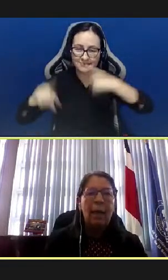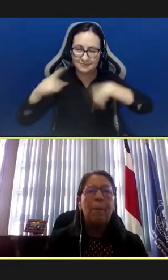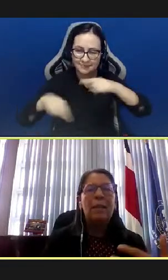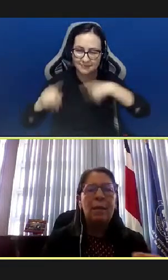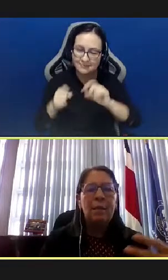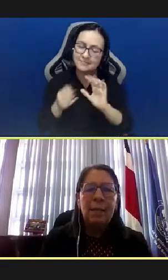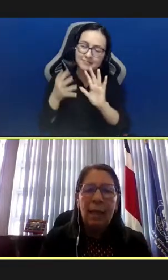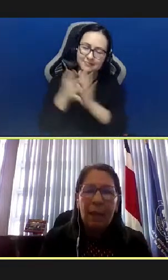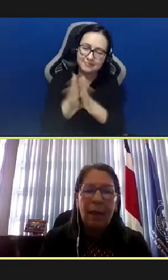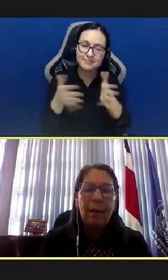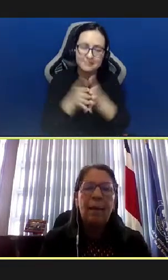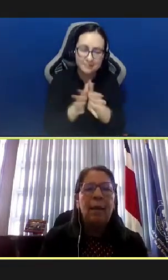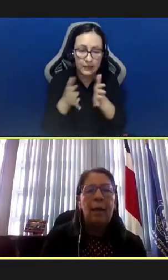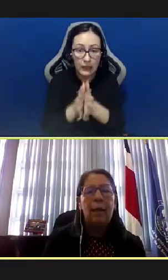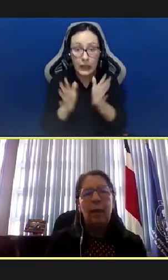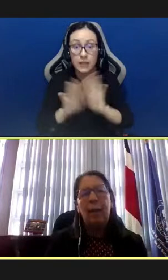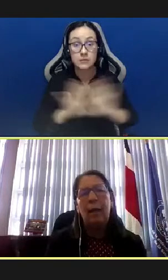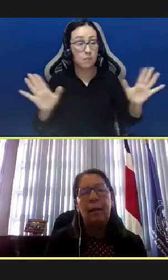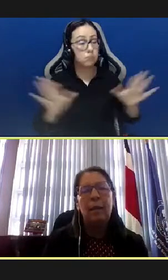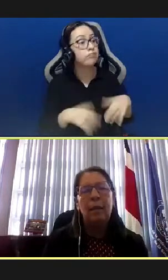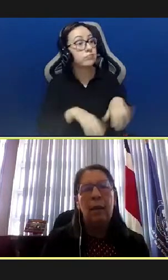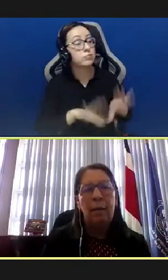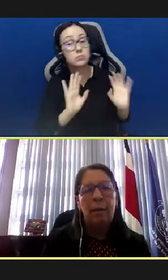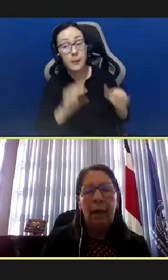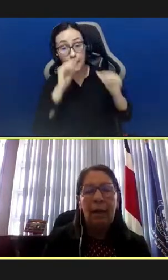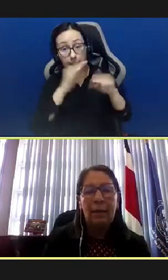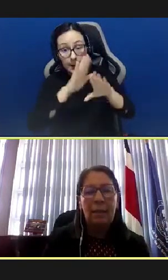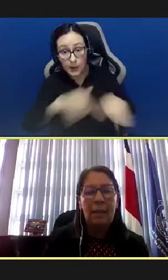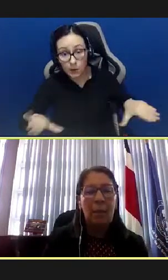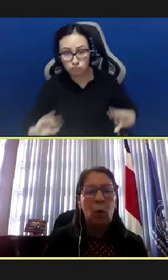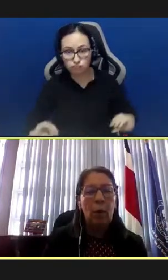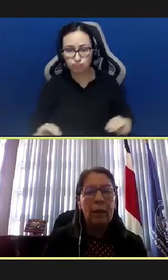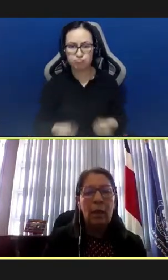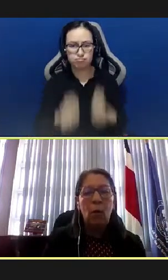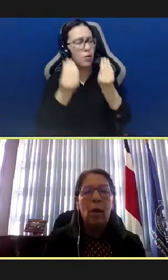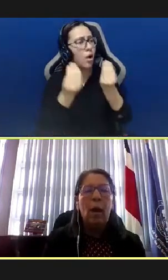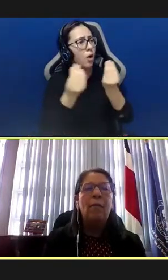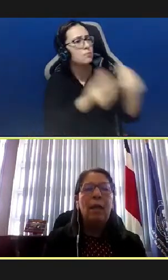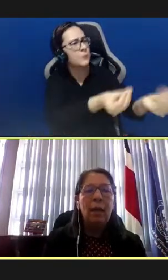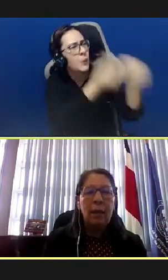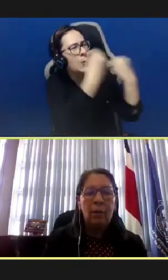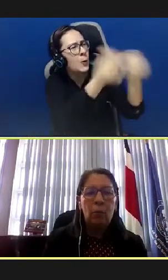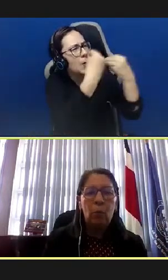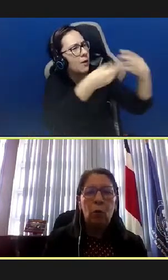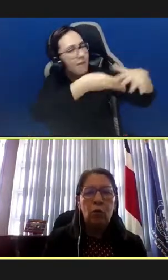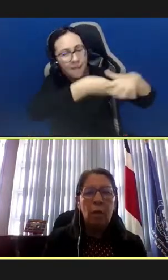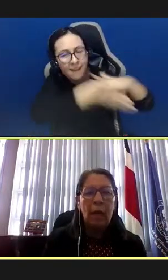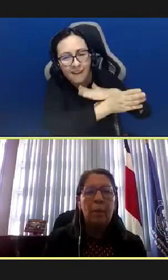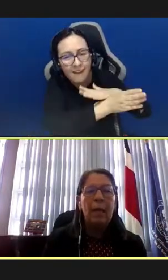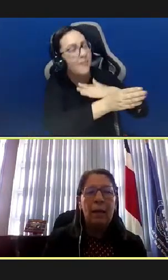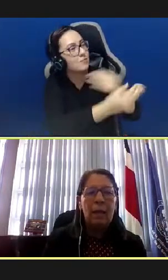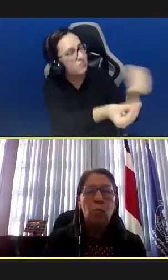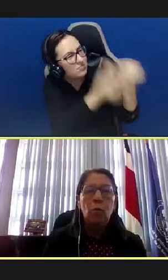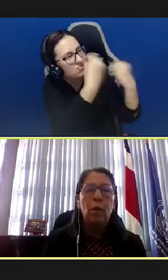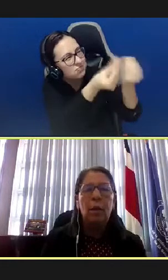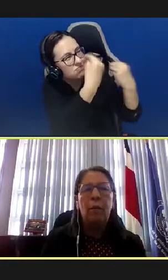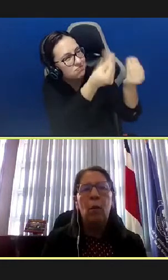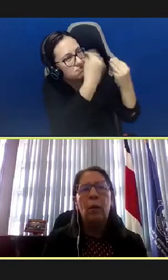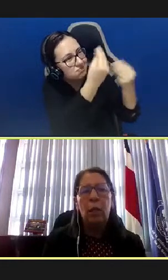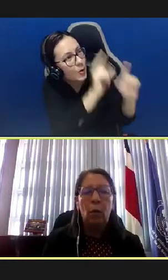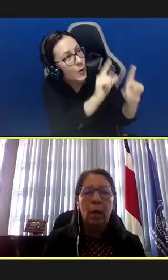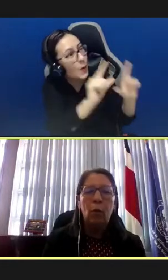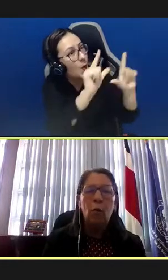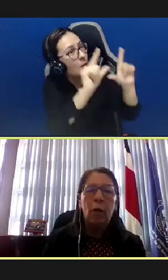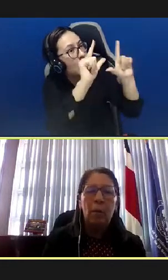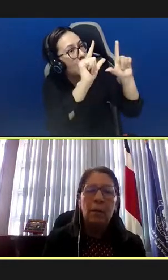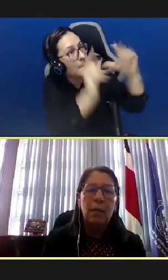developing follow-up reports provided by institutions that address services to